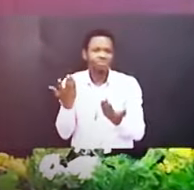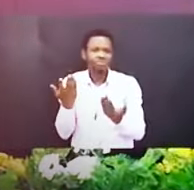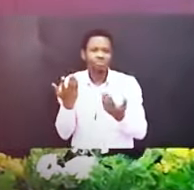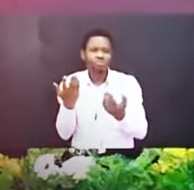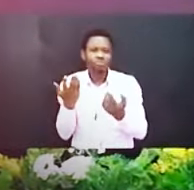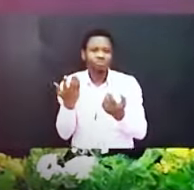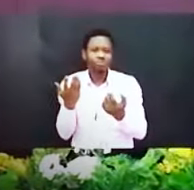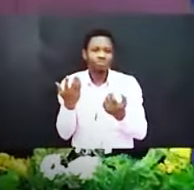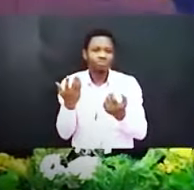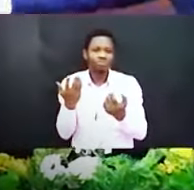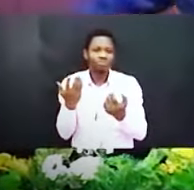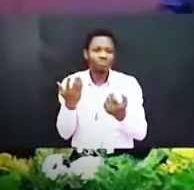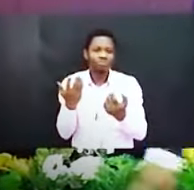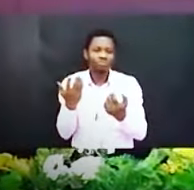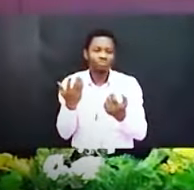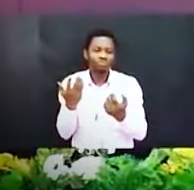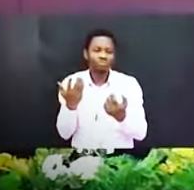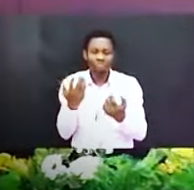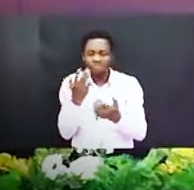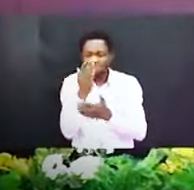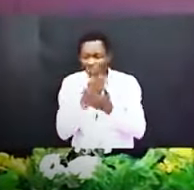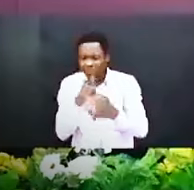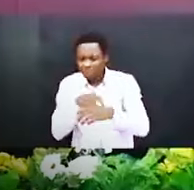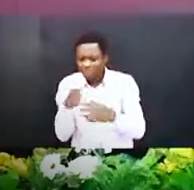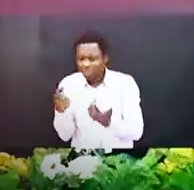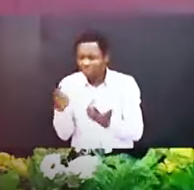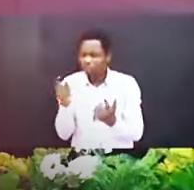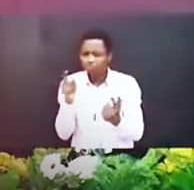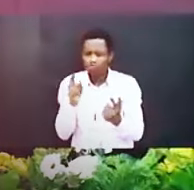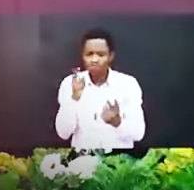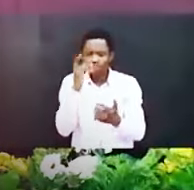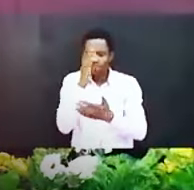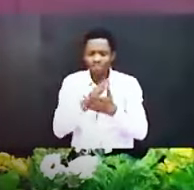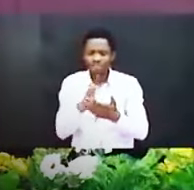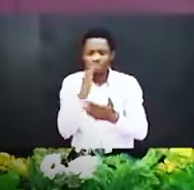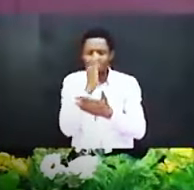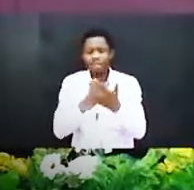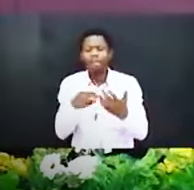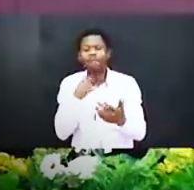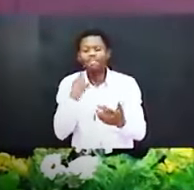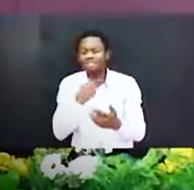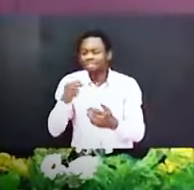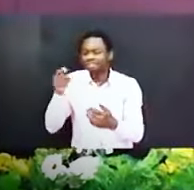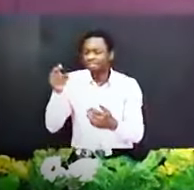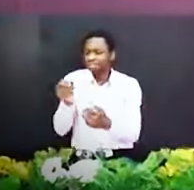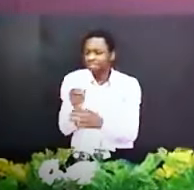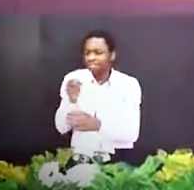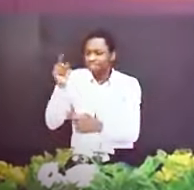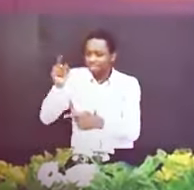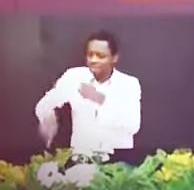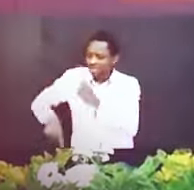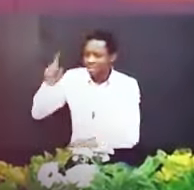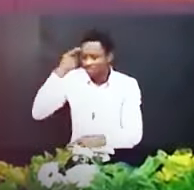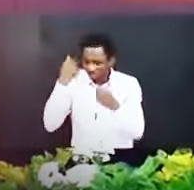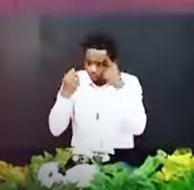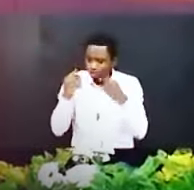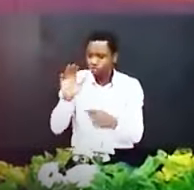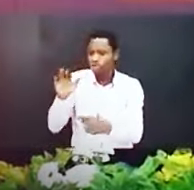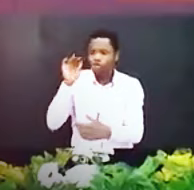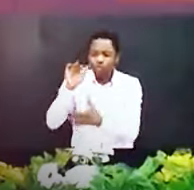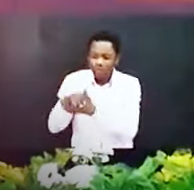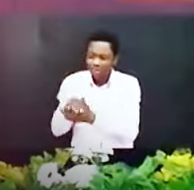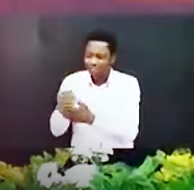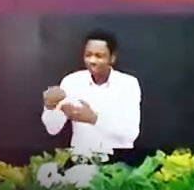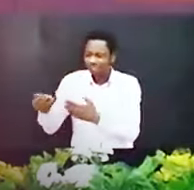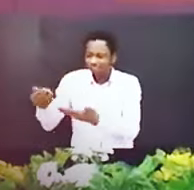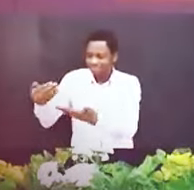who gave us the text messages. one of them,